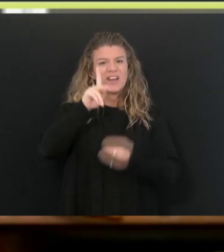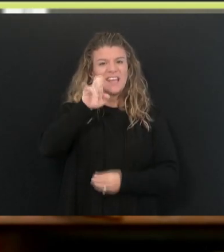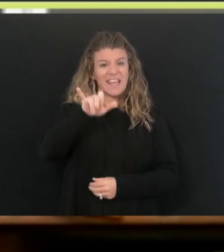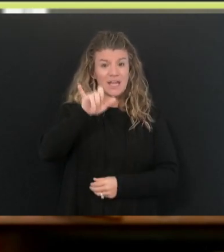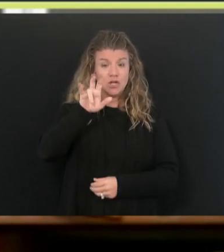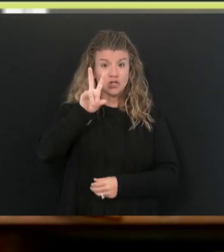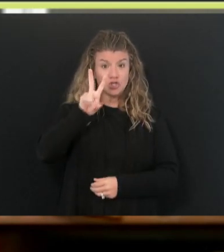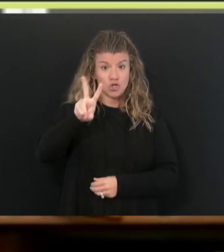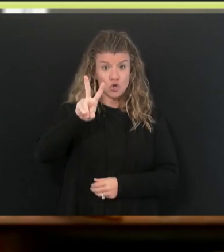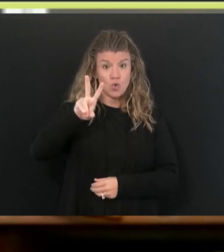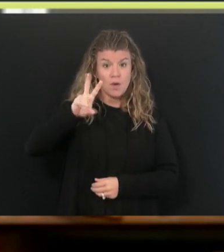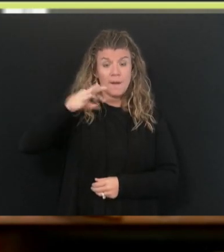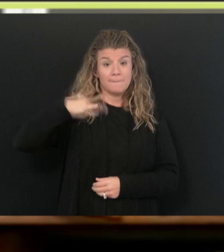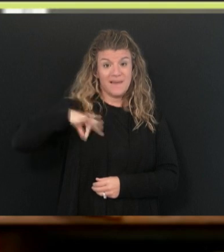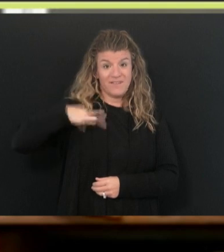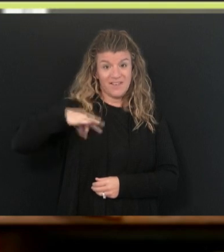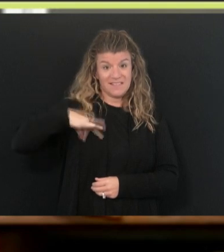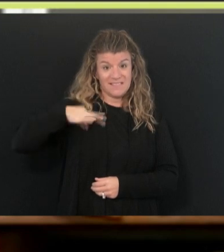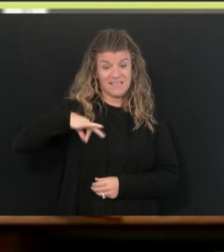key2benefits.com,